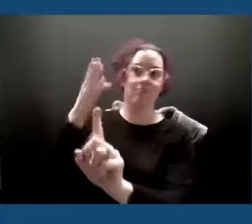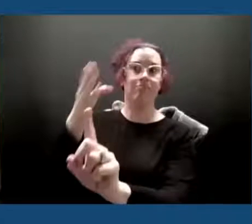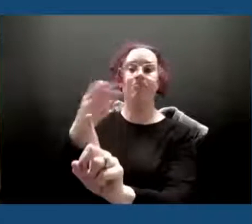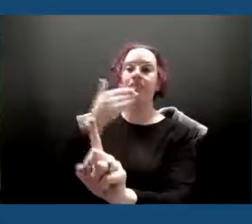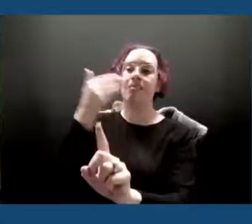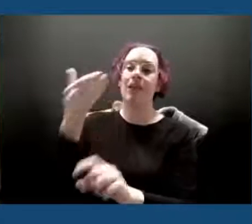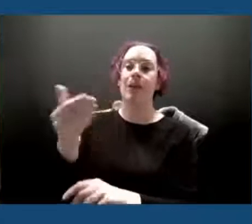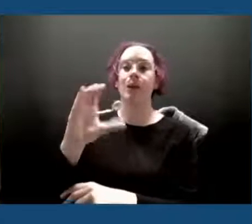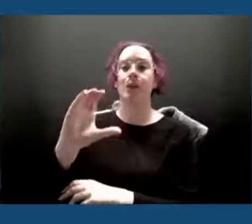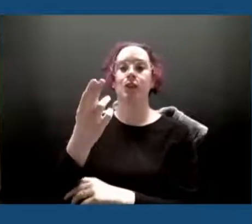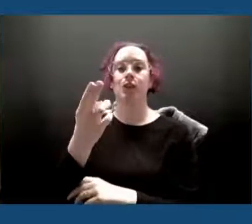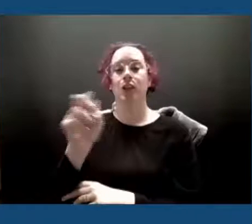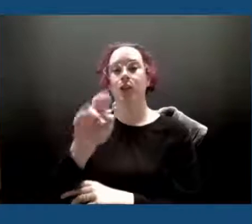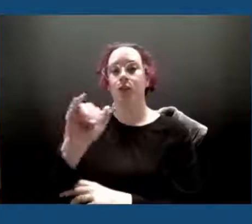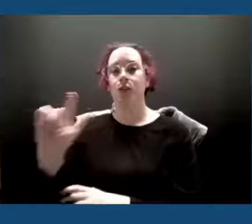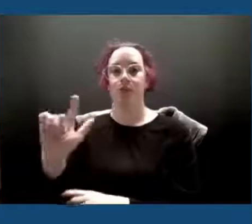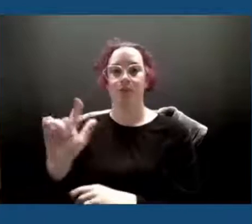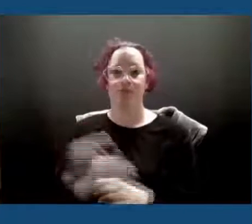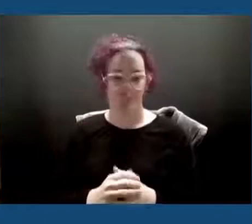Cheryl,